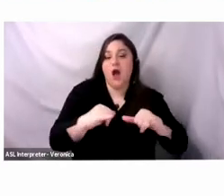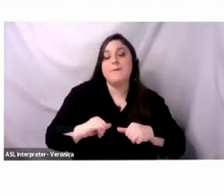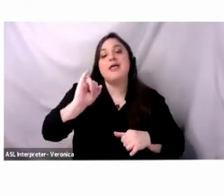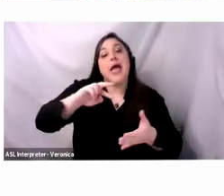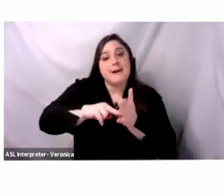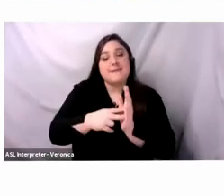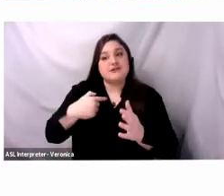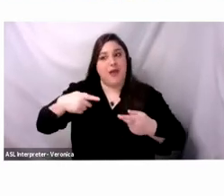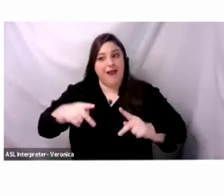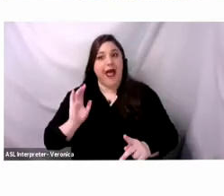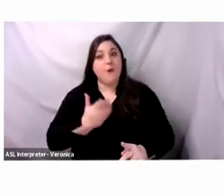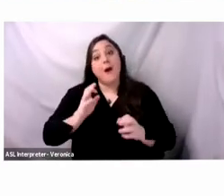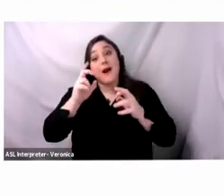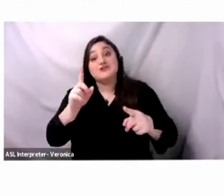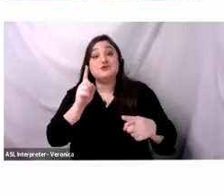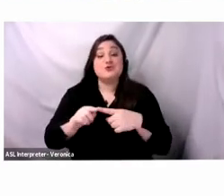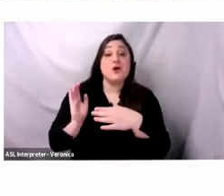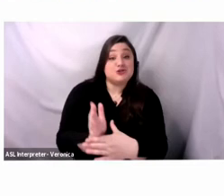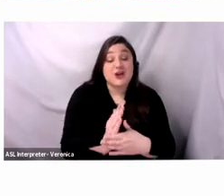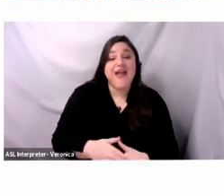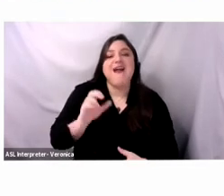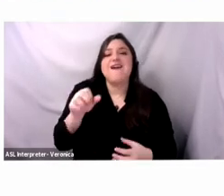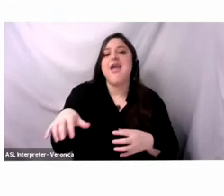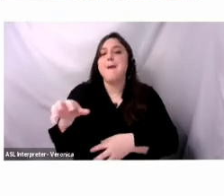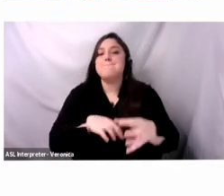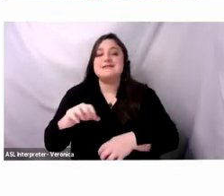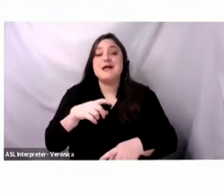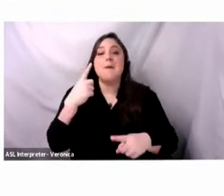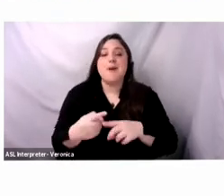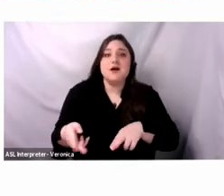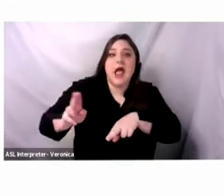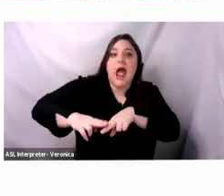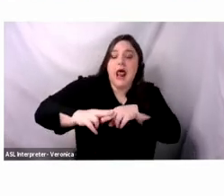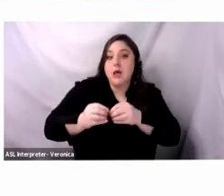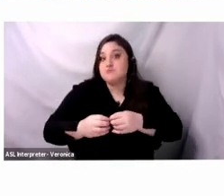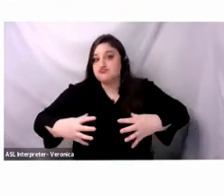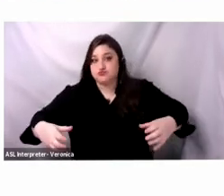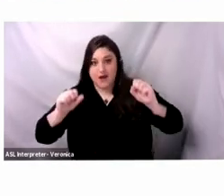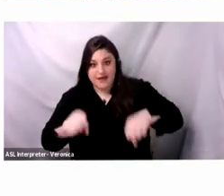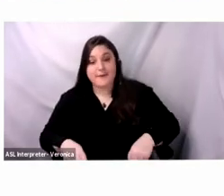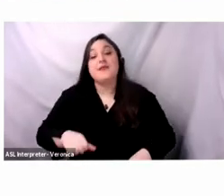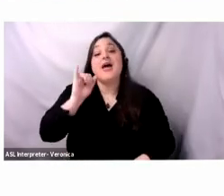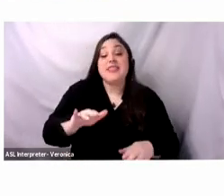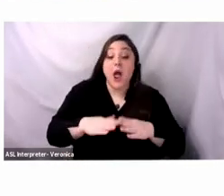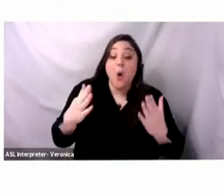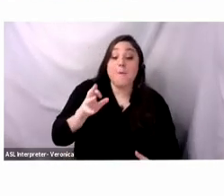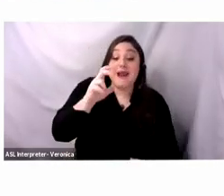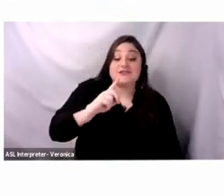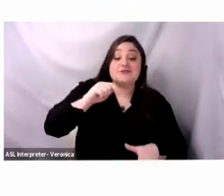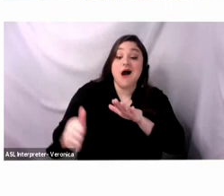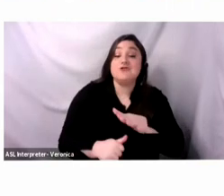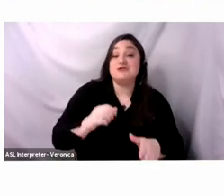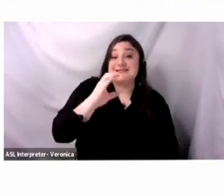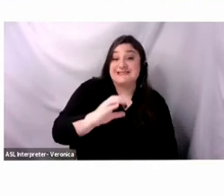to be shared, remixed, and built upon. Since Open Education is under CC by non-commercial,